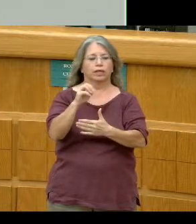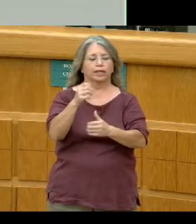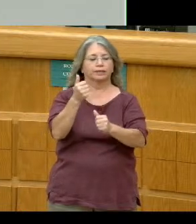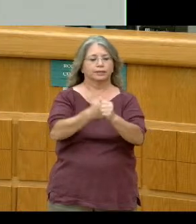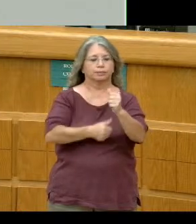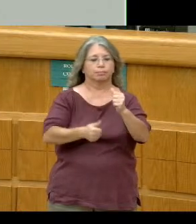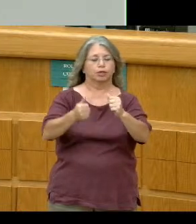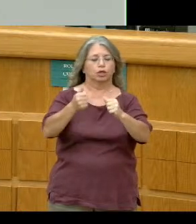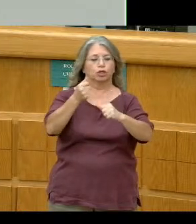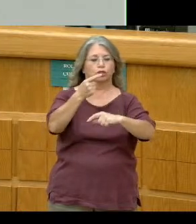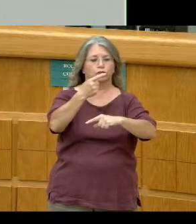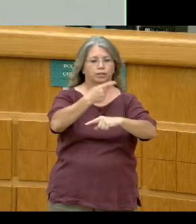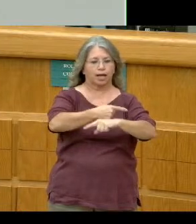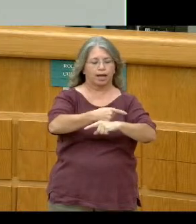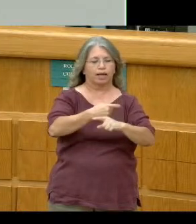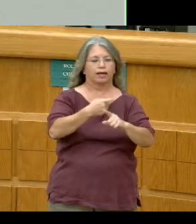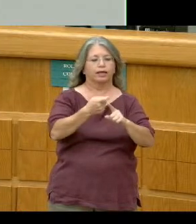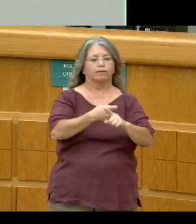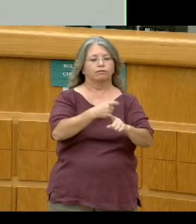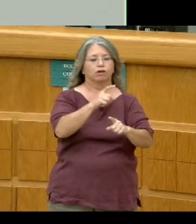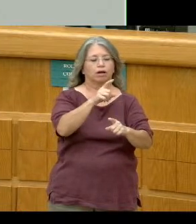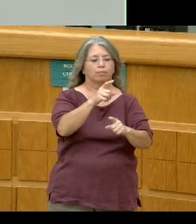per 100,000 people.